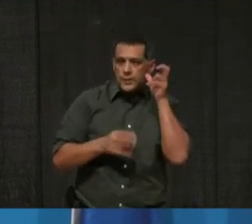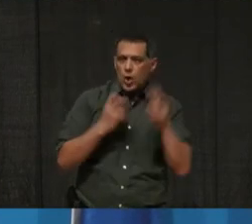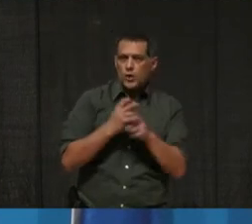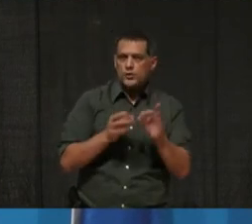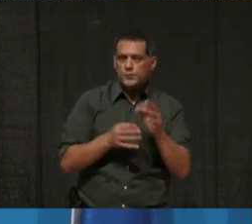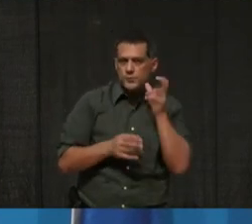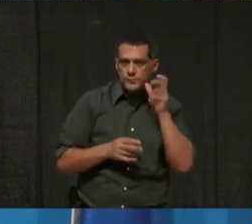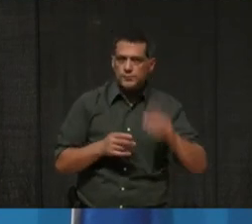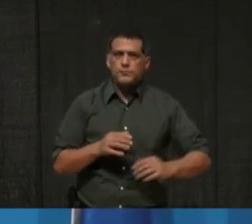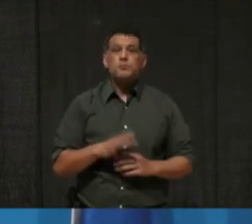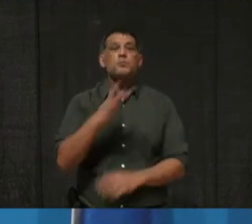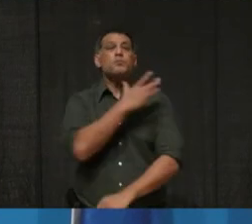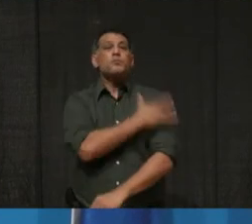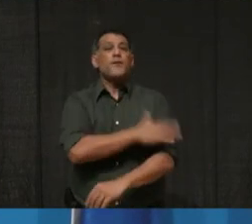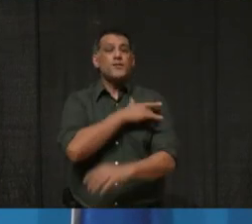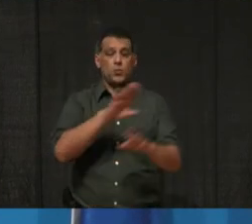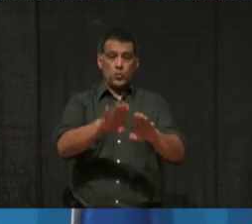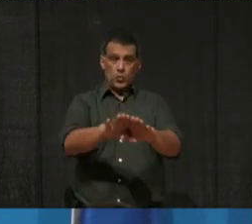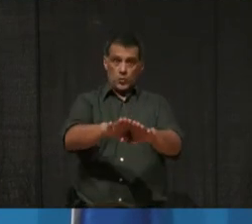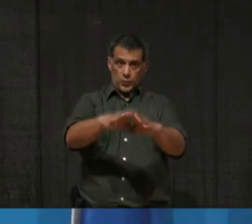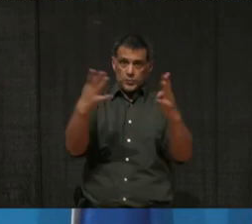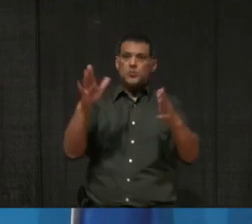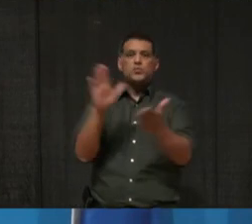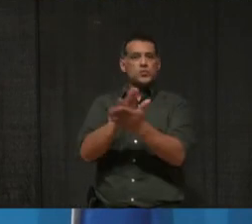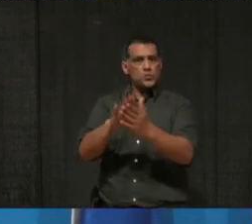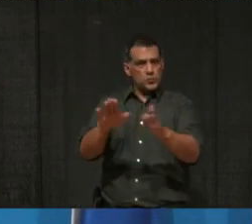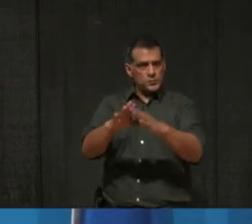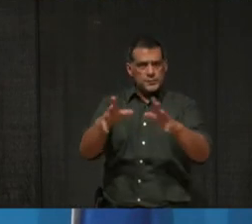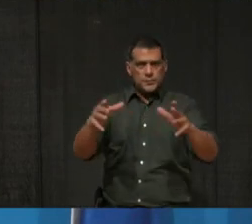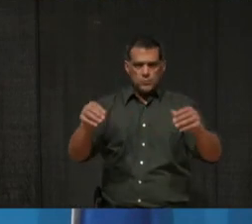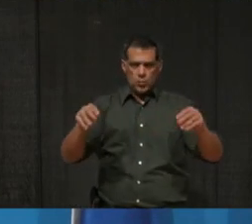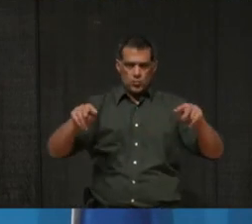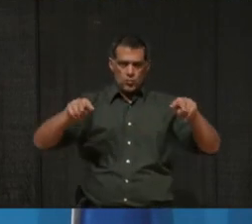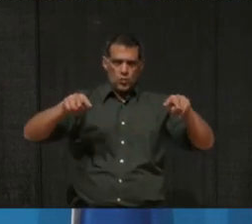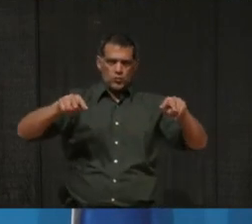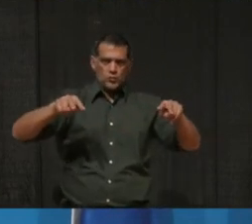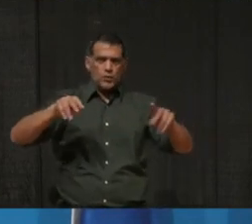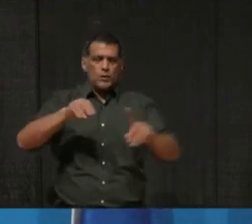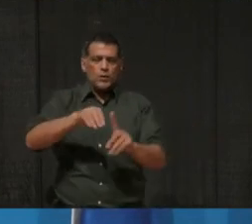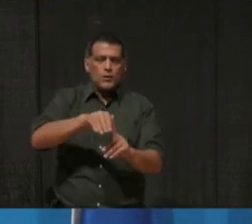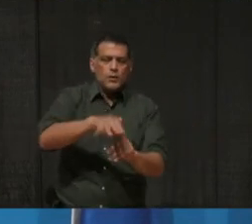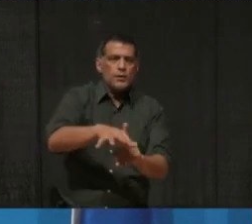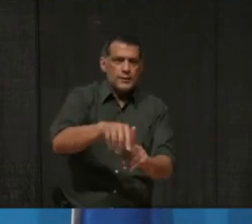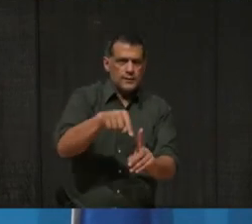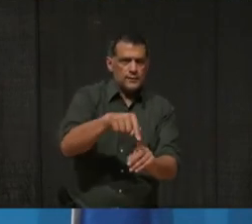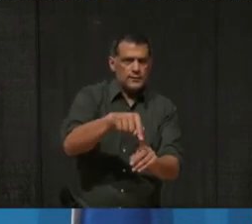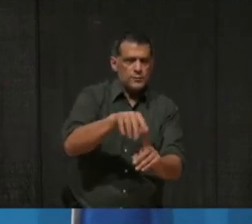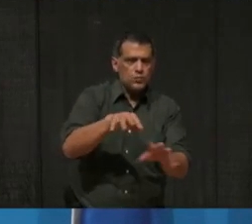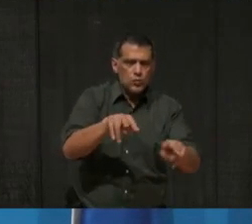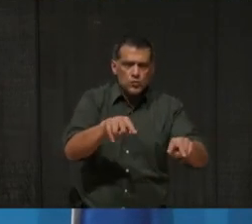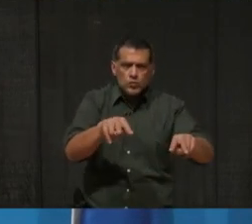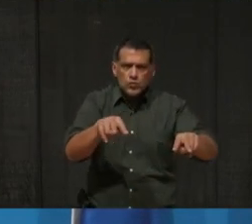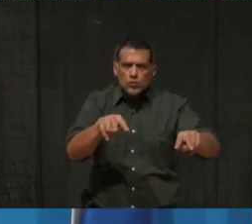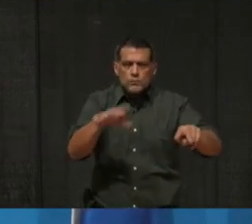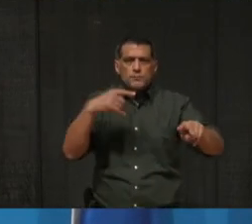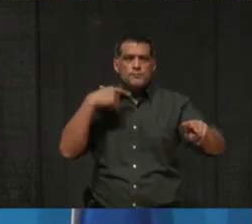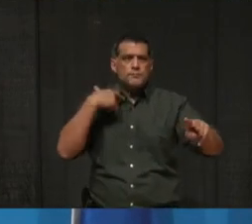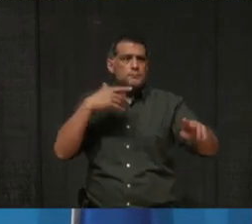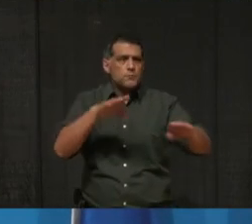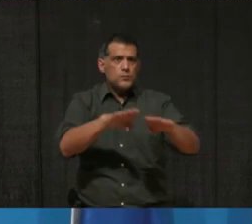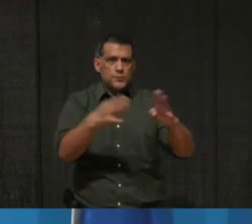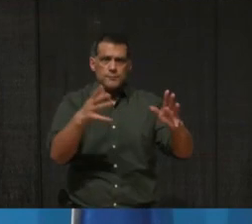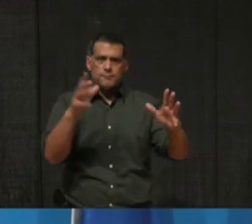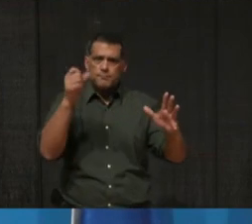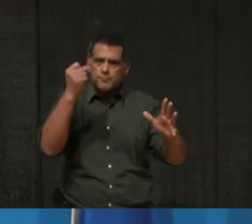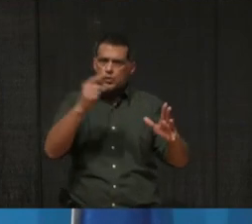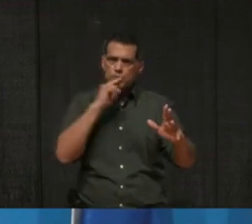wondering if the next move is to at some point with conditions, I'm assuming, to allow kids back